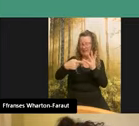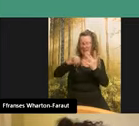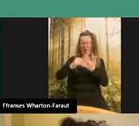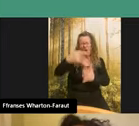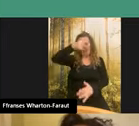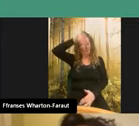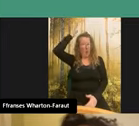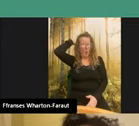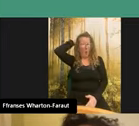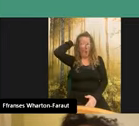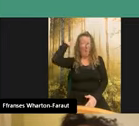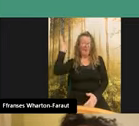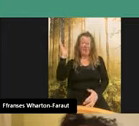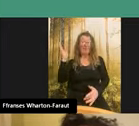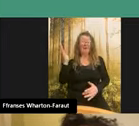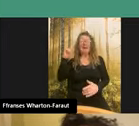whose military rule